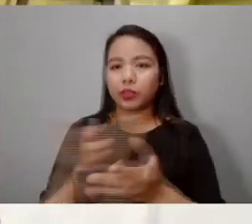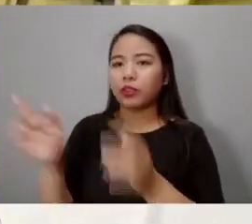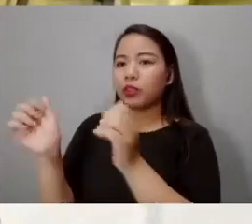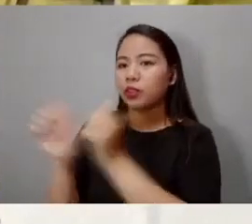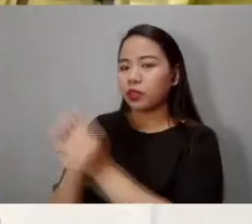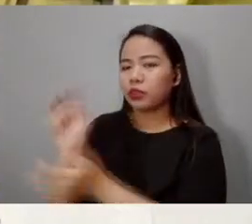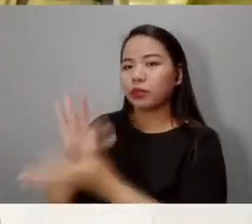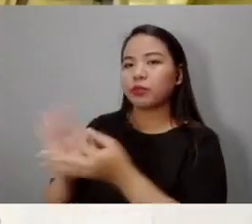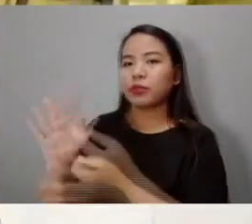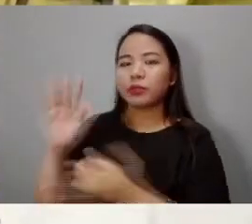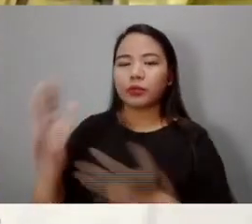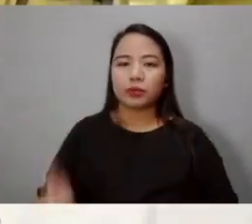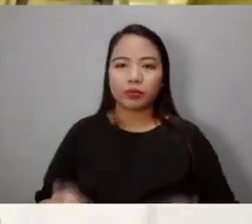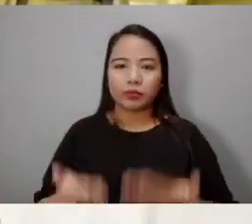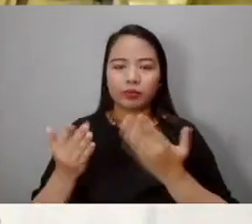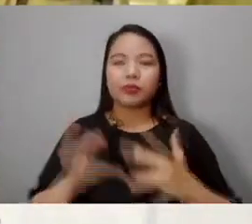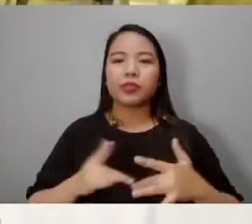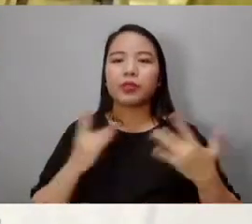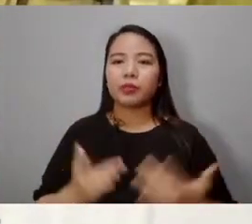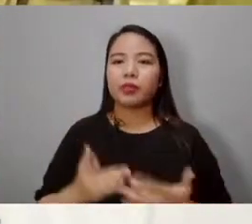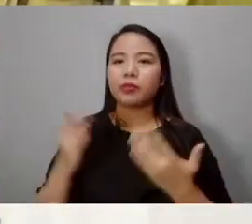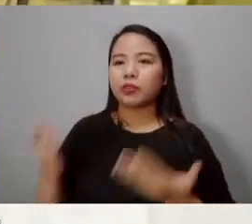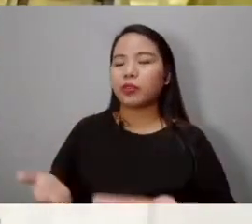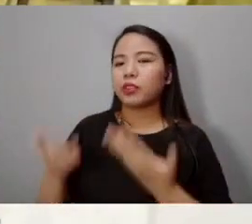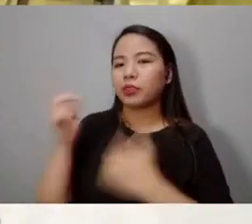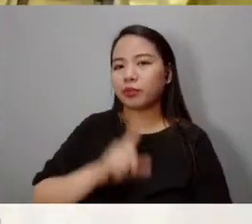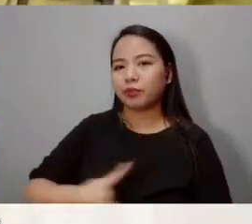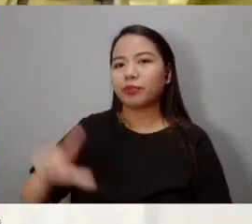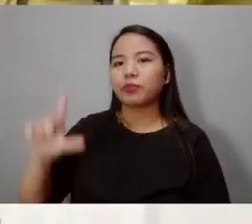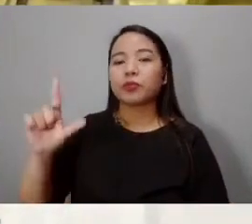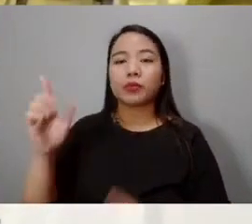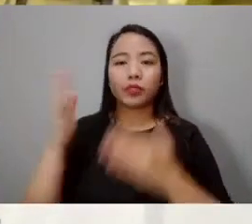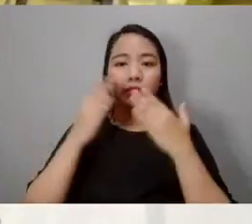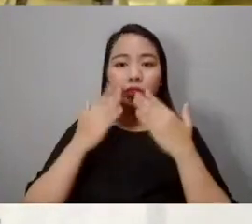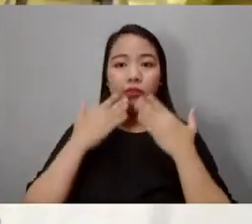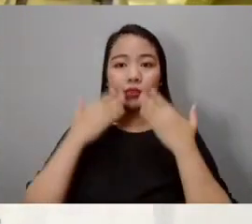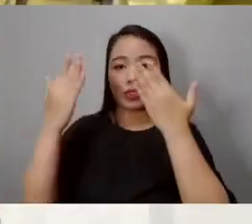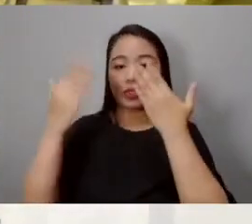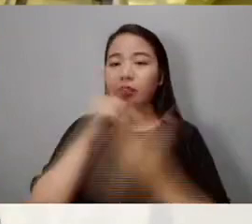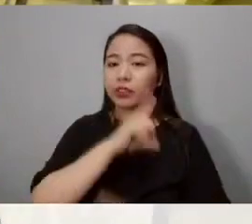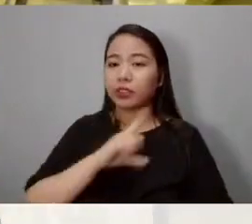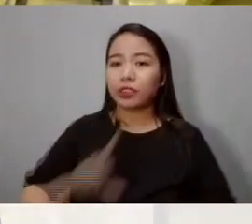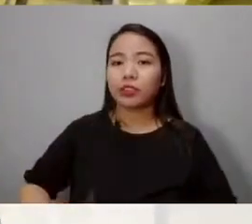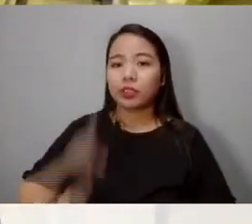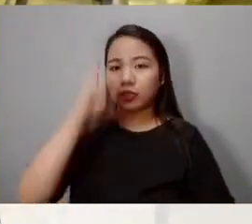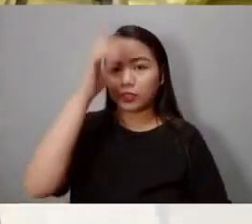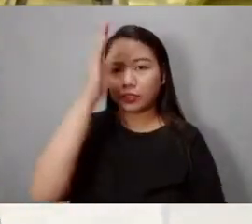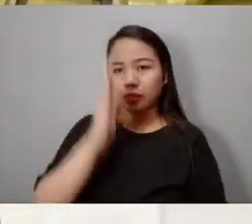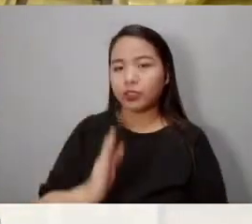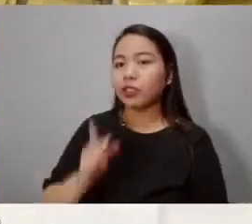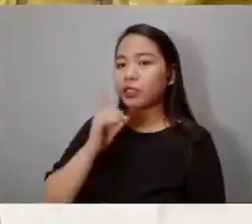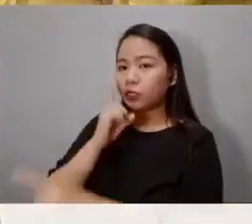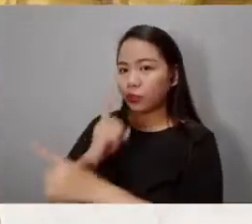Lift up your hearts. Let us give thanks to the Lord our God.